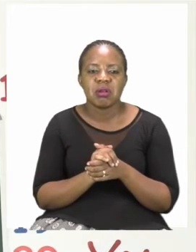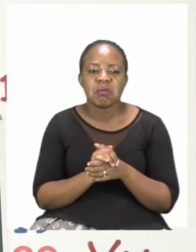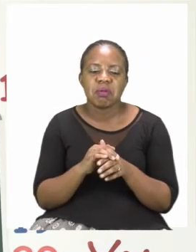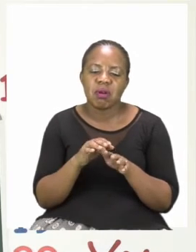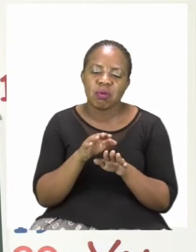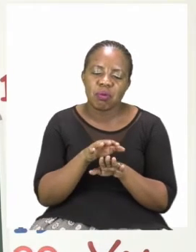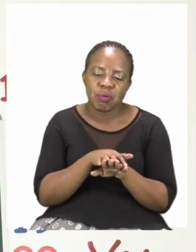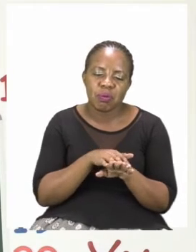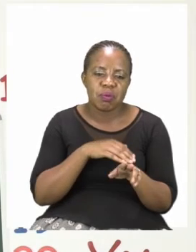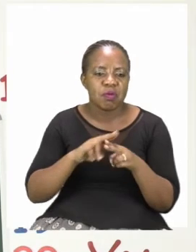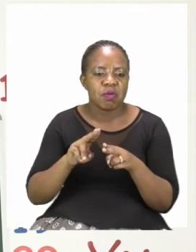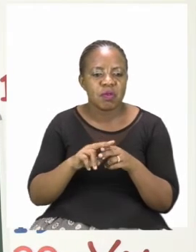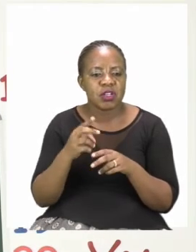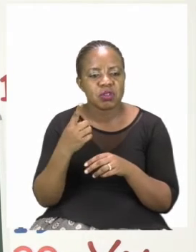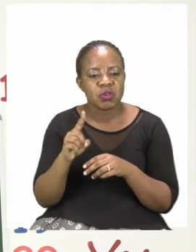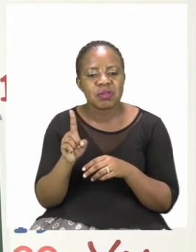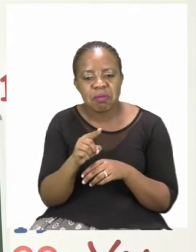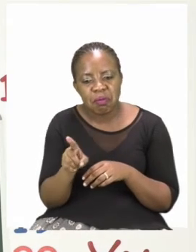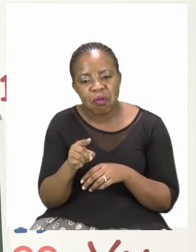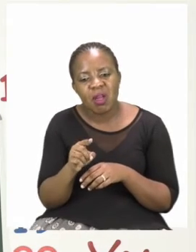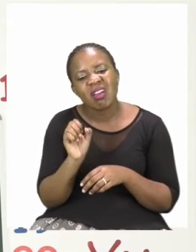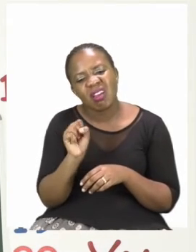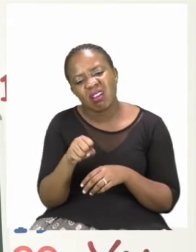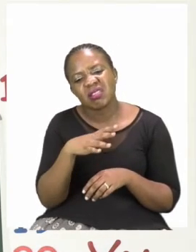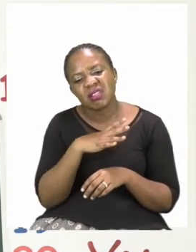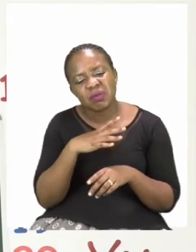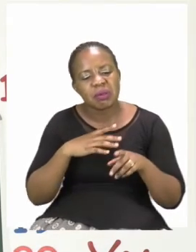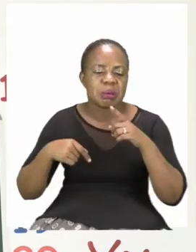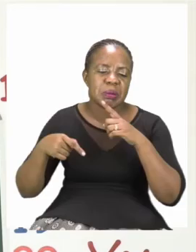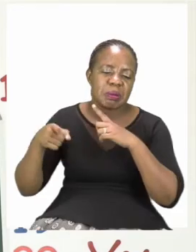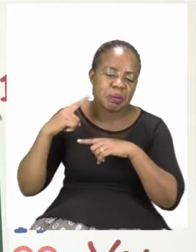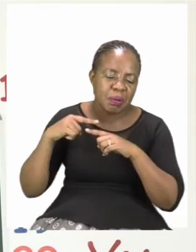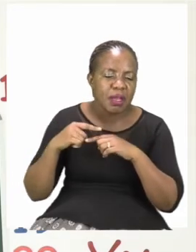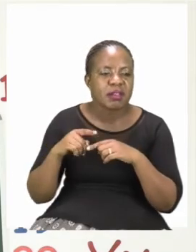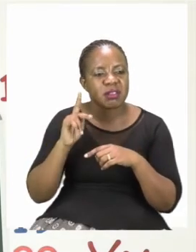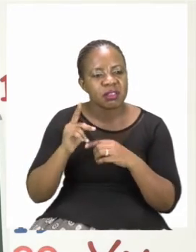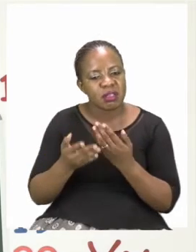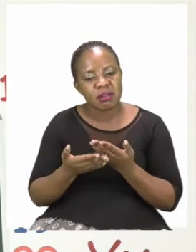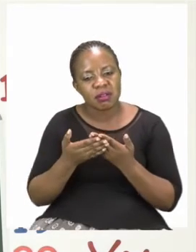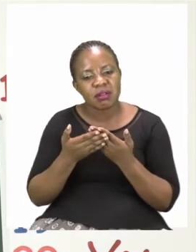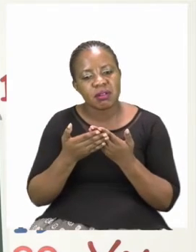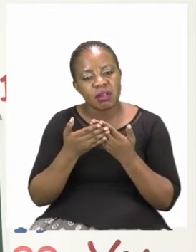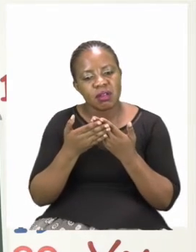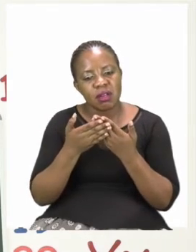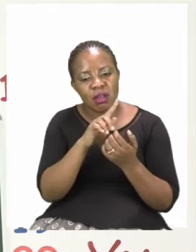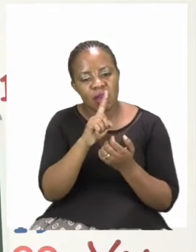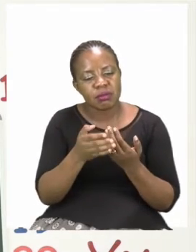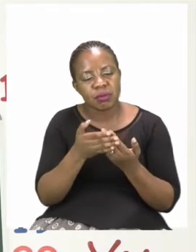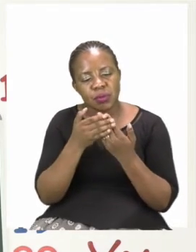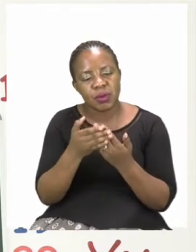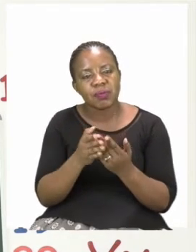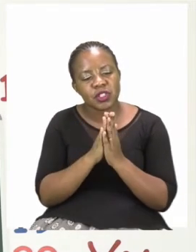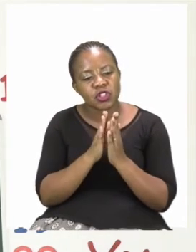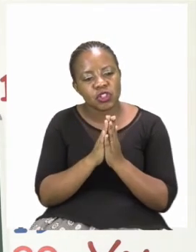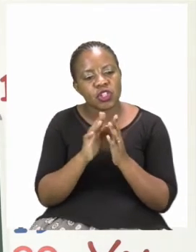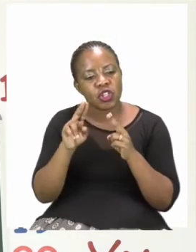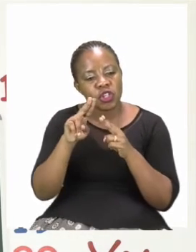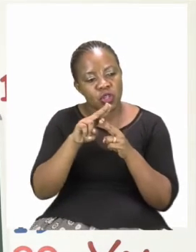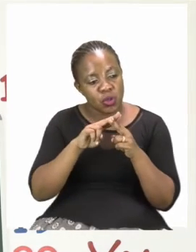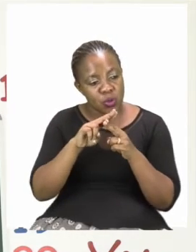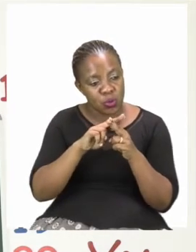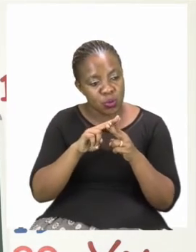down. The 2 pigs were very scared, but they did not open the door